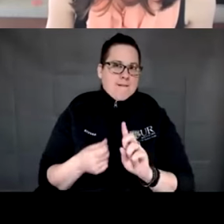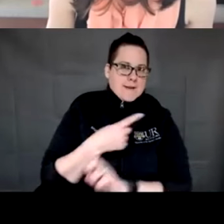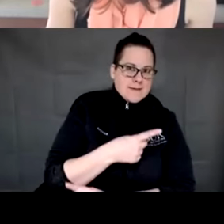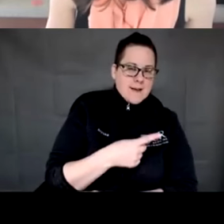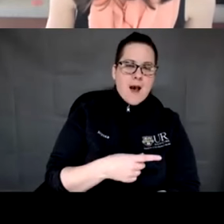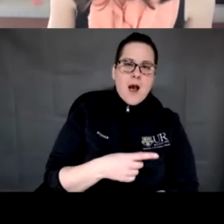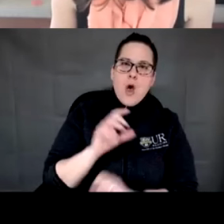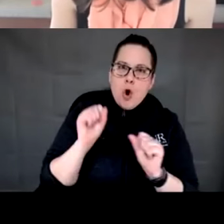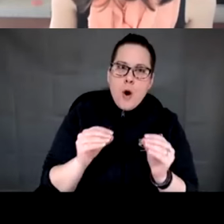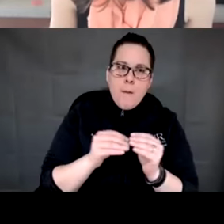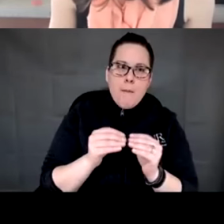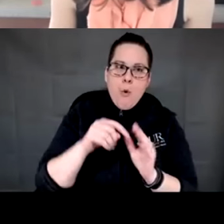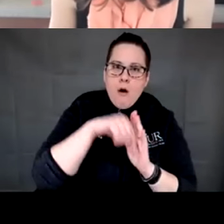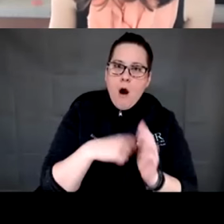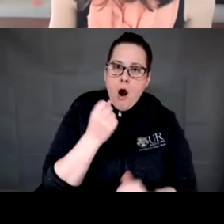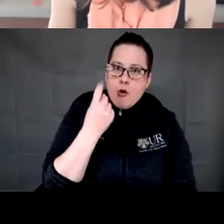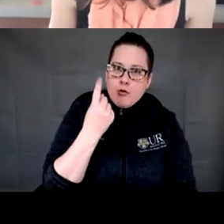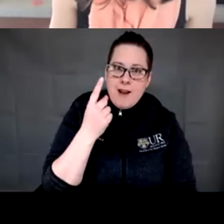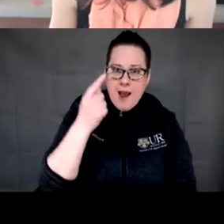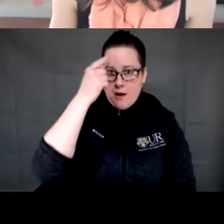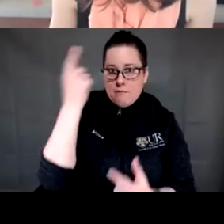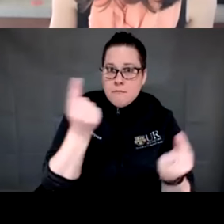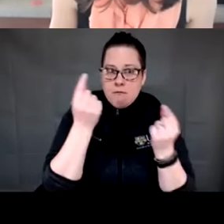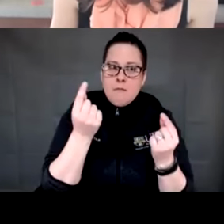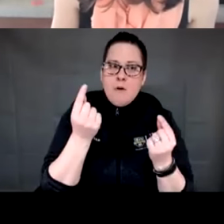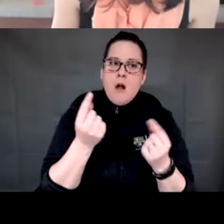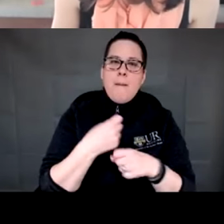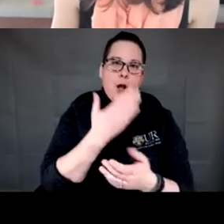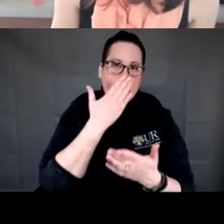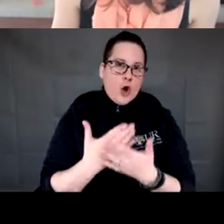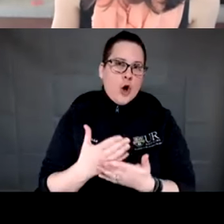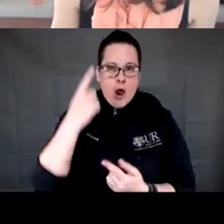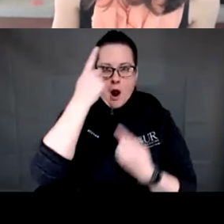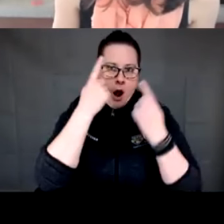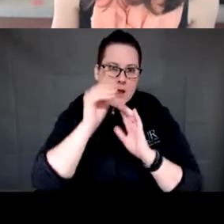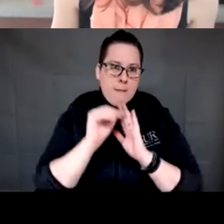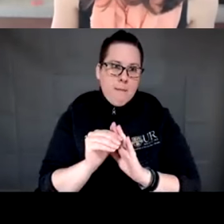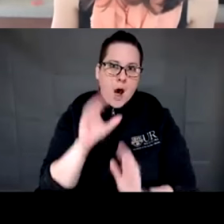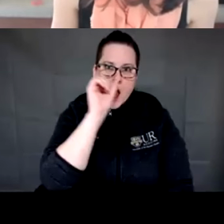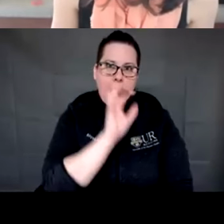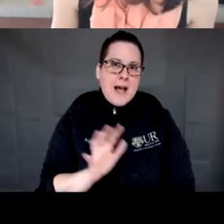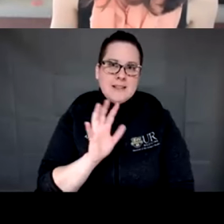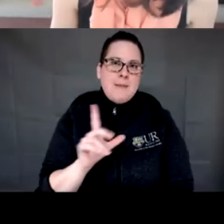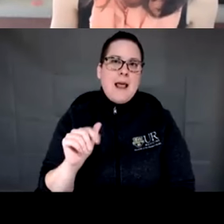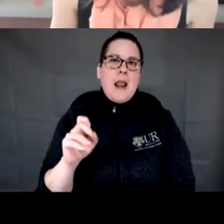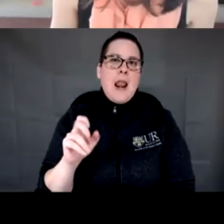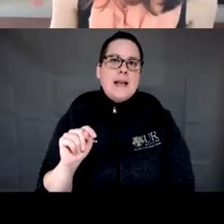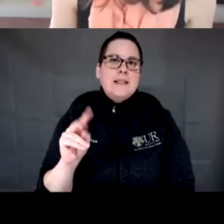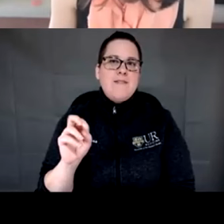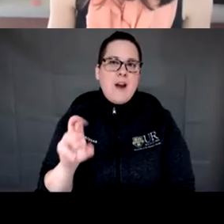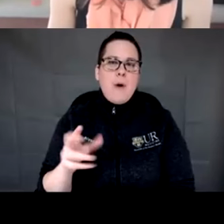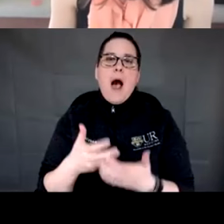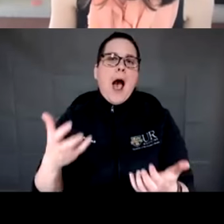can further understand these neural dynamics by making really good cognitive models to estimate latent variables, things like how much evidence